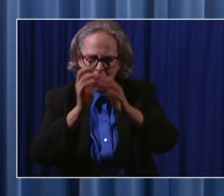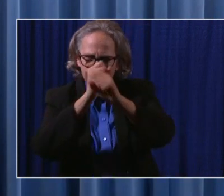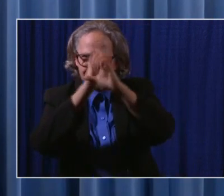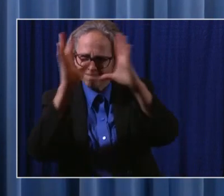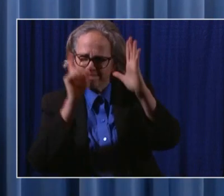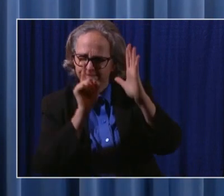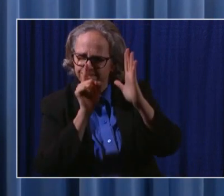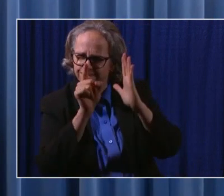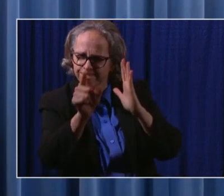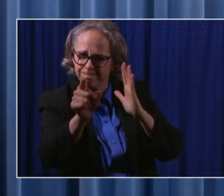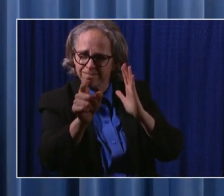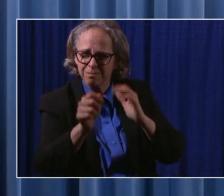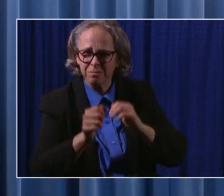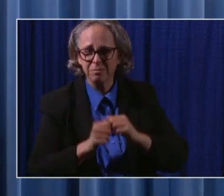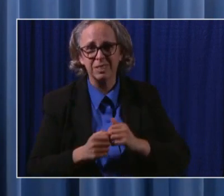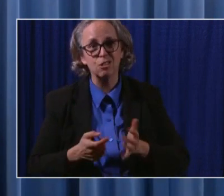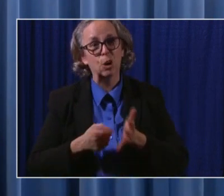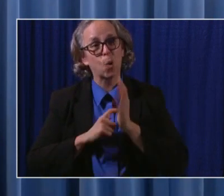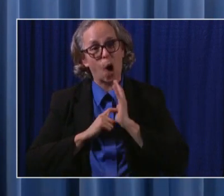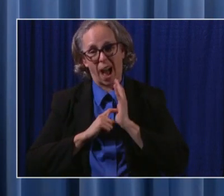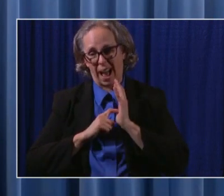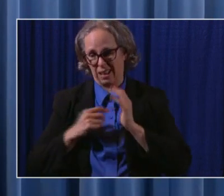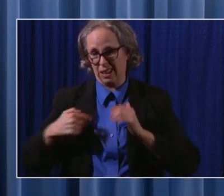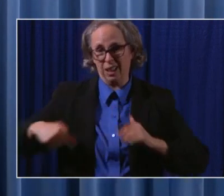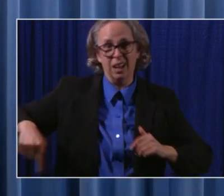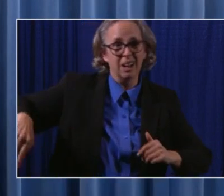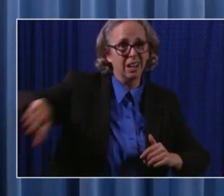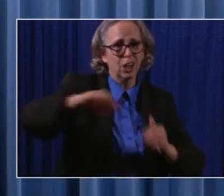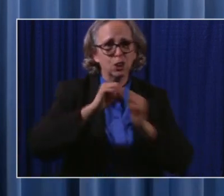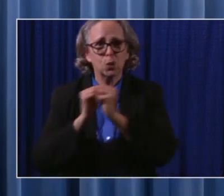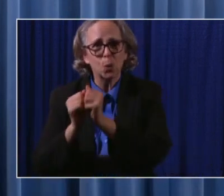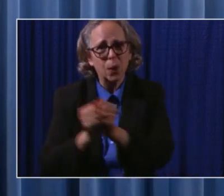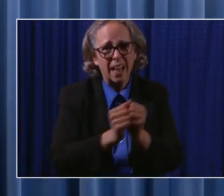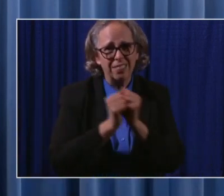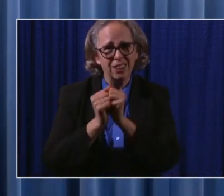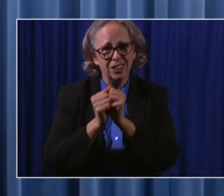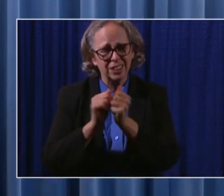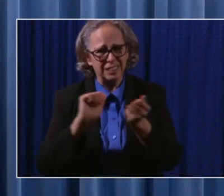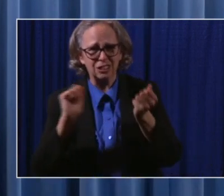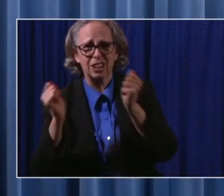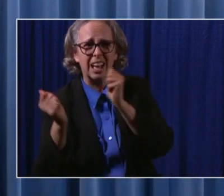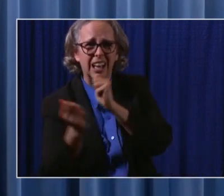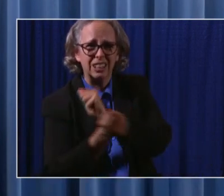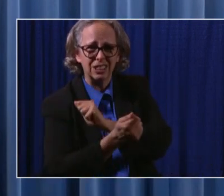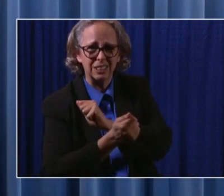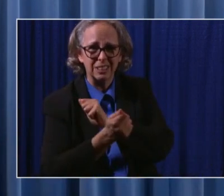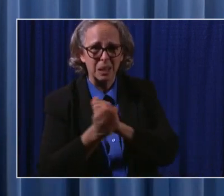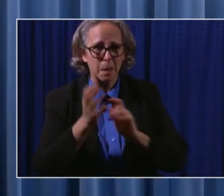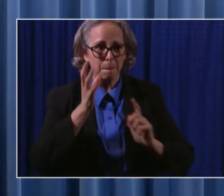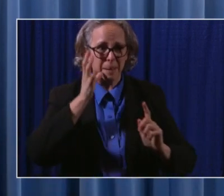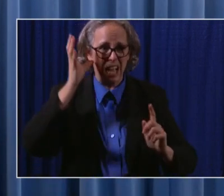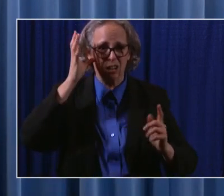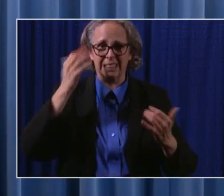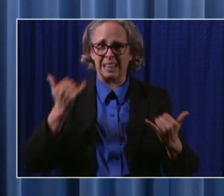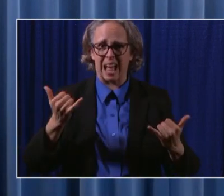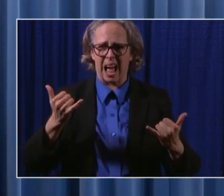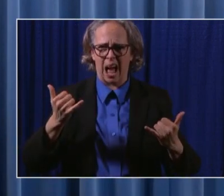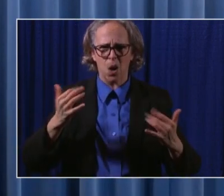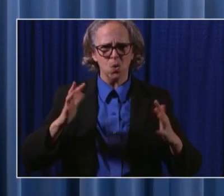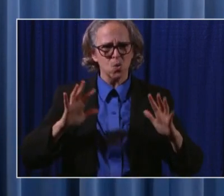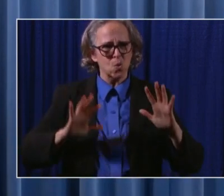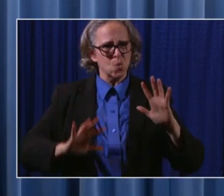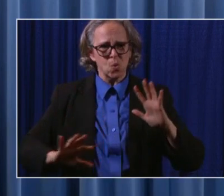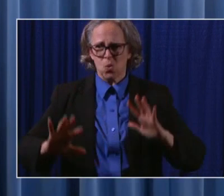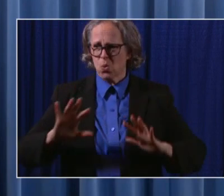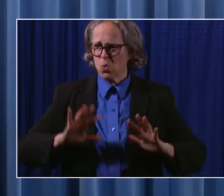we got to pull together and work together. So my only point, Kevin, is parents are making tough choices, and these choices are